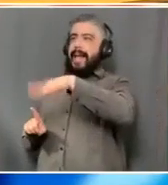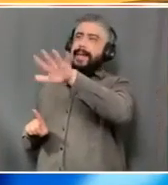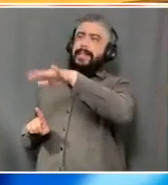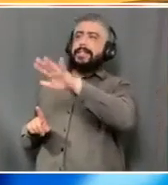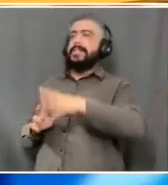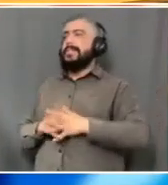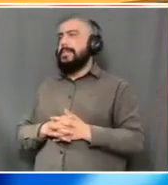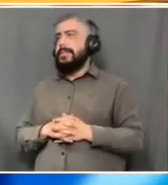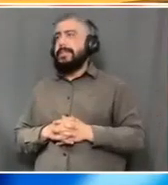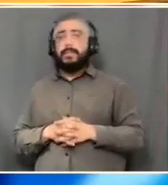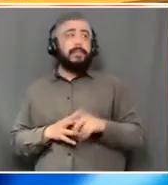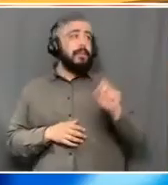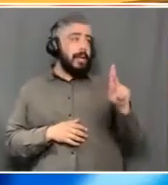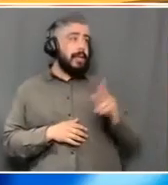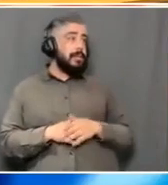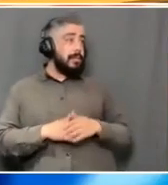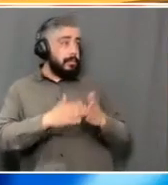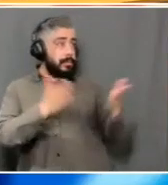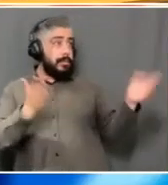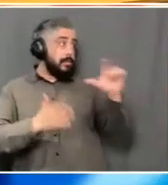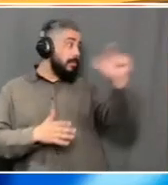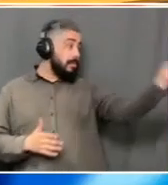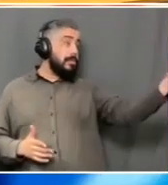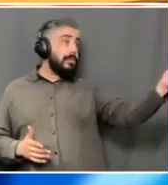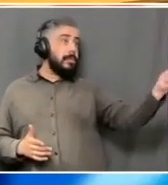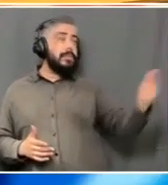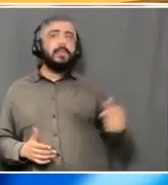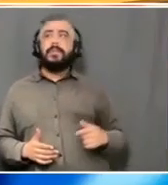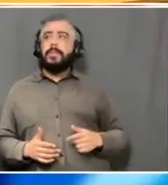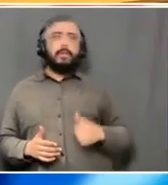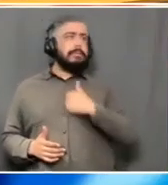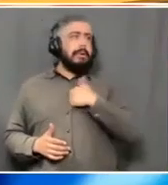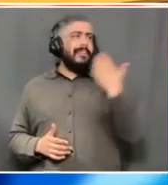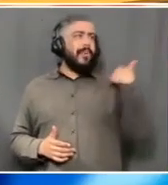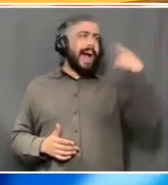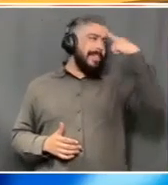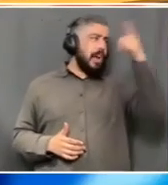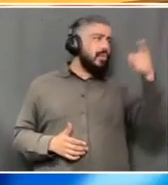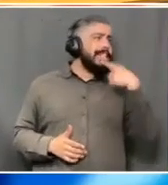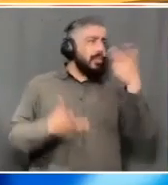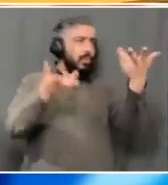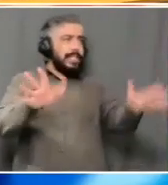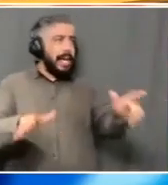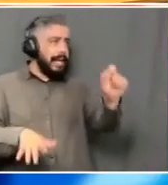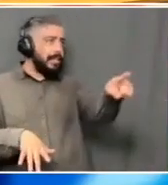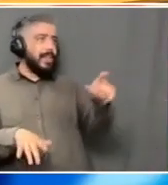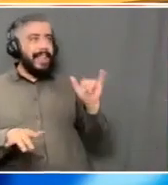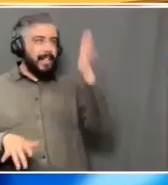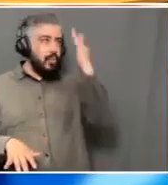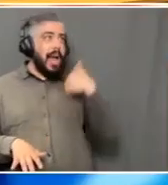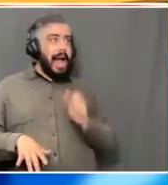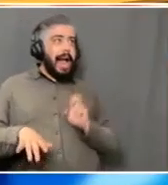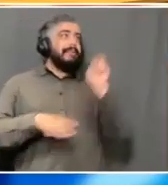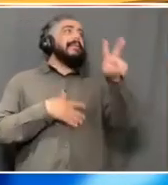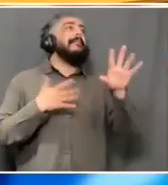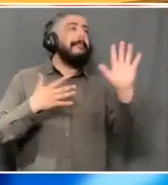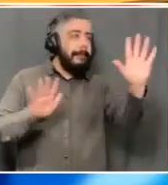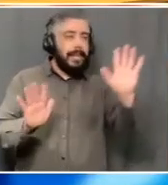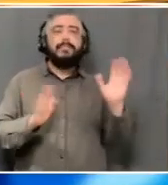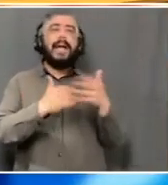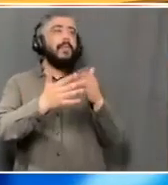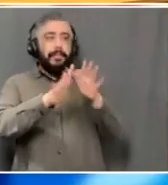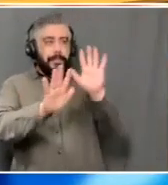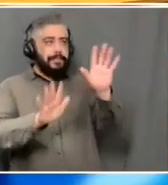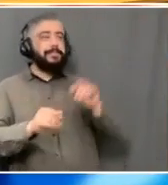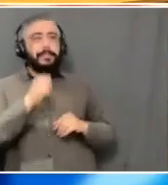There you go. You have any questions? Sorry, I apologize. Earlier, I thought you had said you were done asking questions, and that's why I jumped in. But,